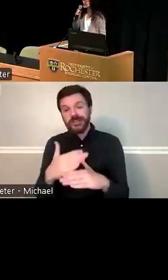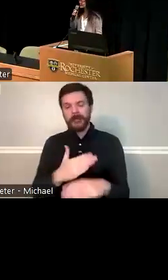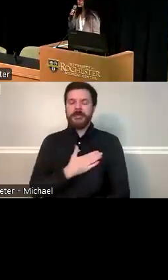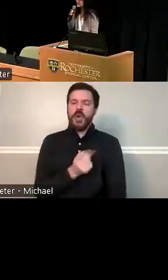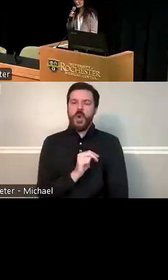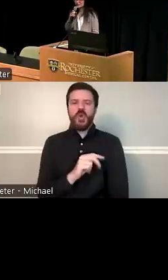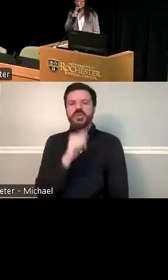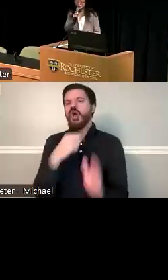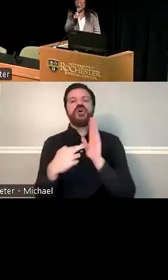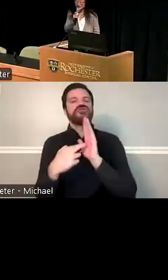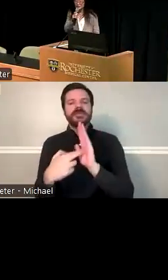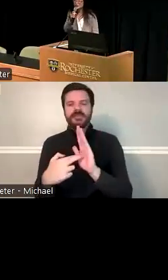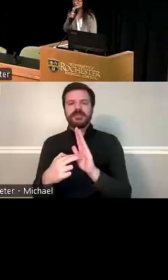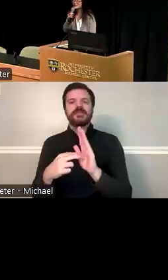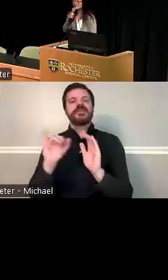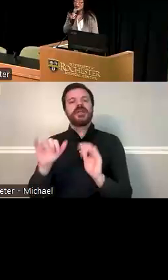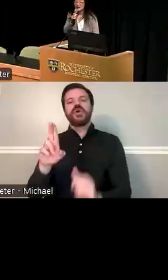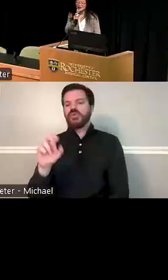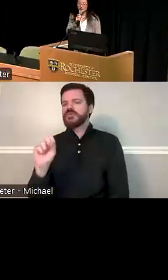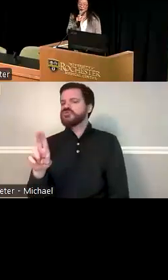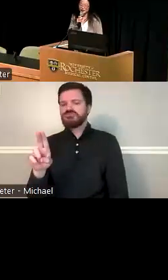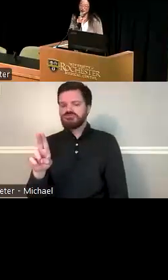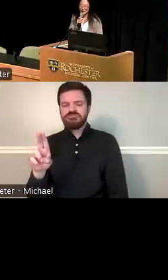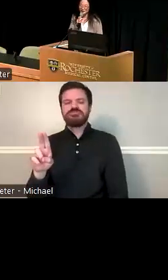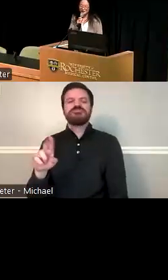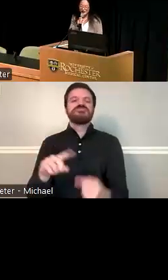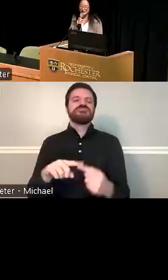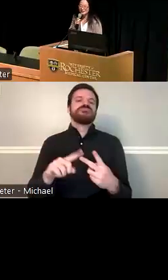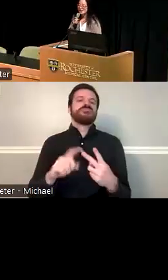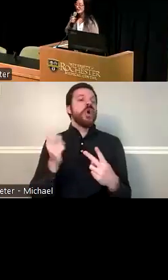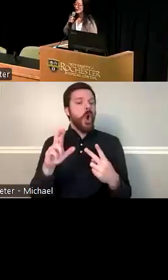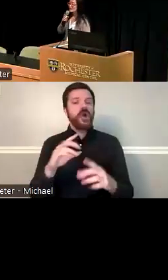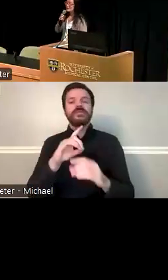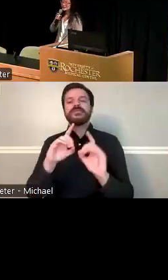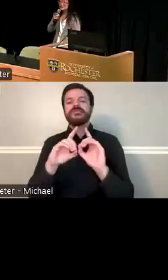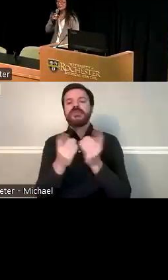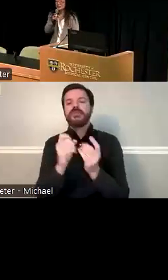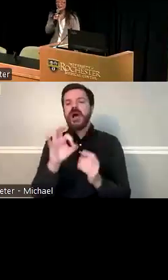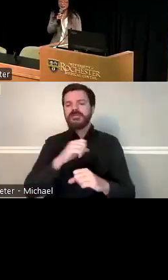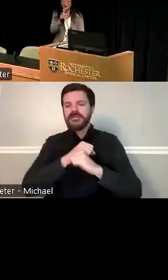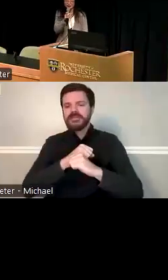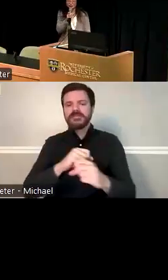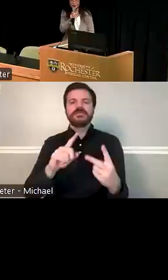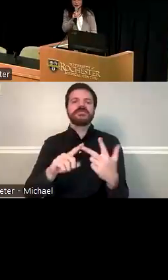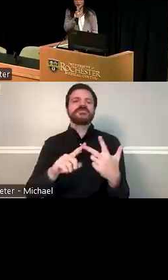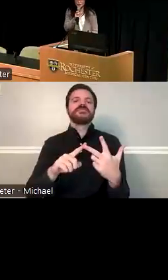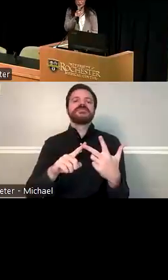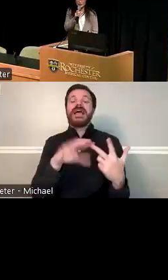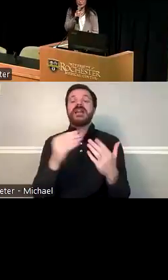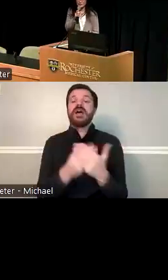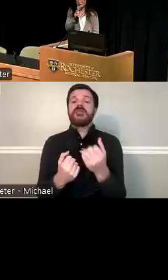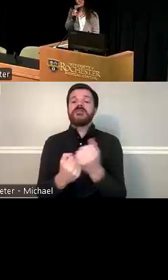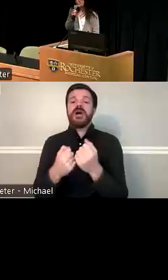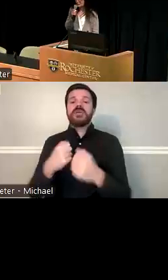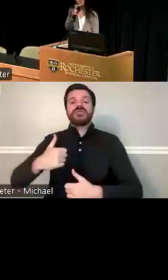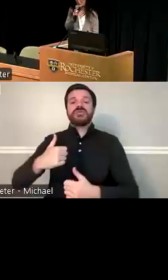not represent that of the Uniformed Services University or the Department of Defense. And the funding support has come from the United